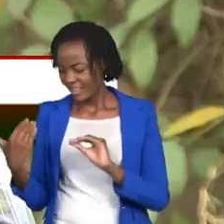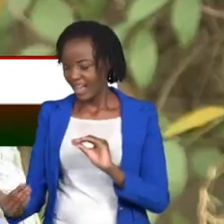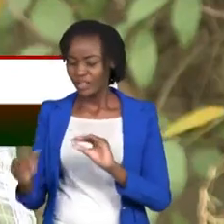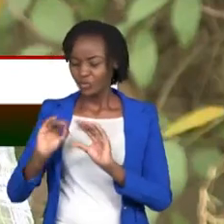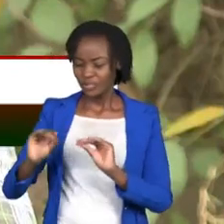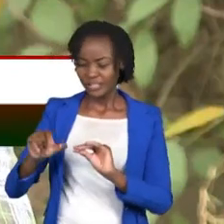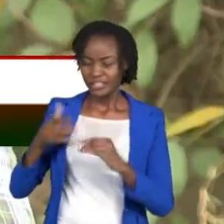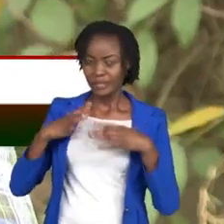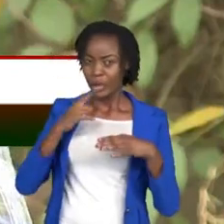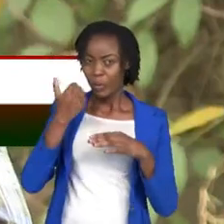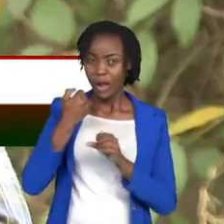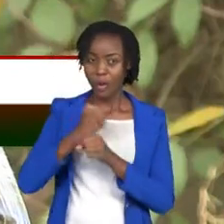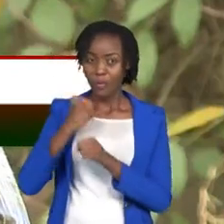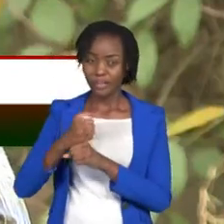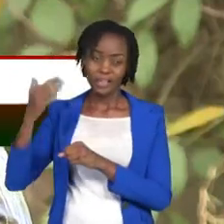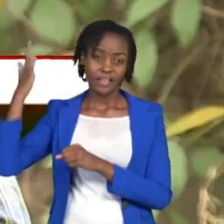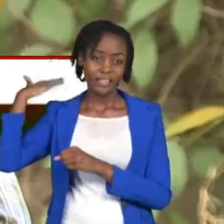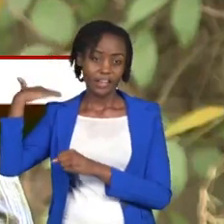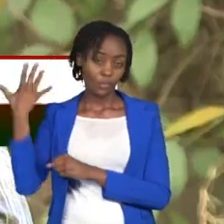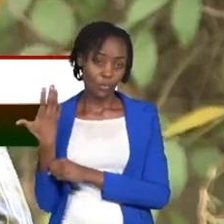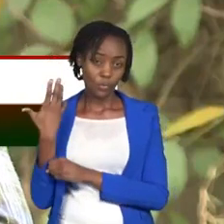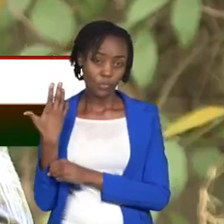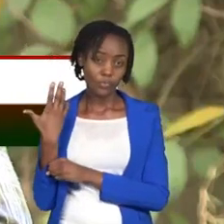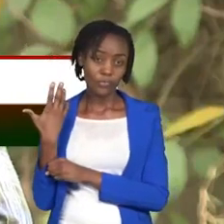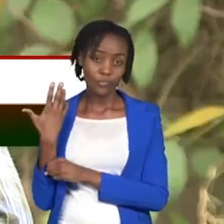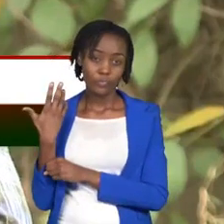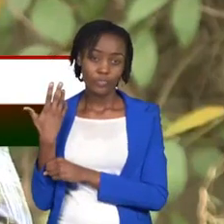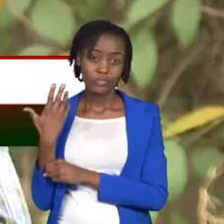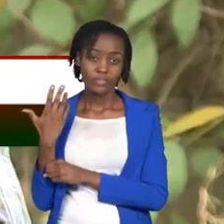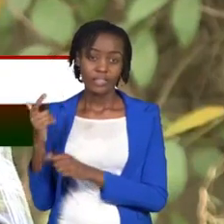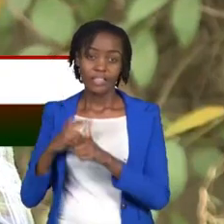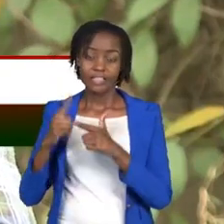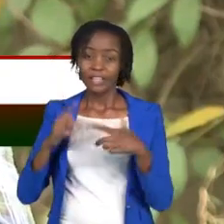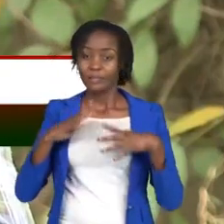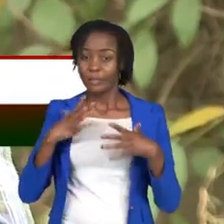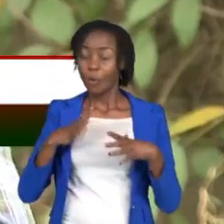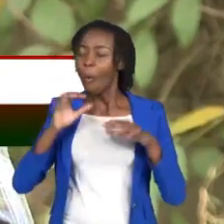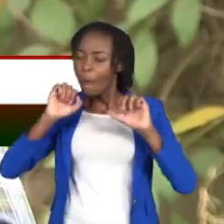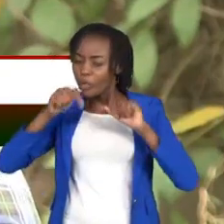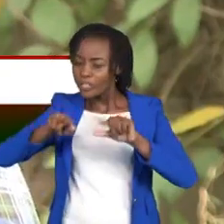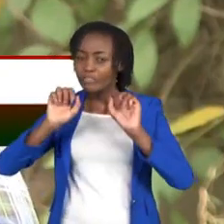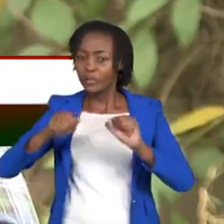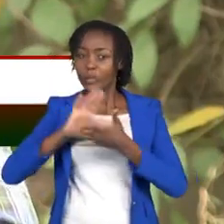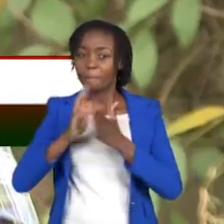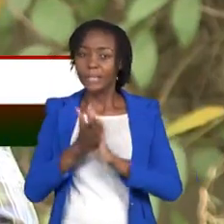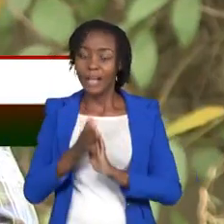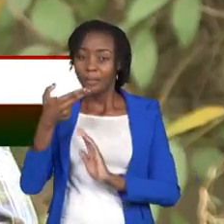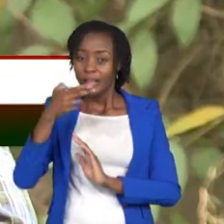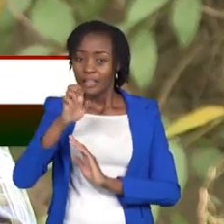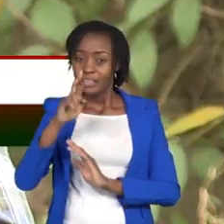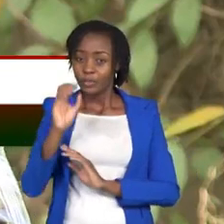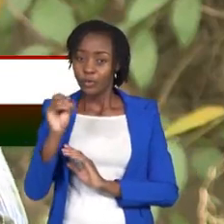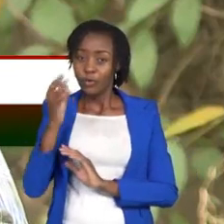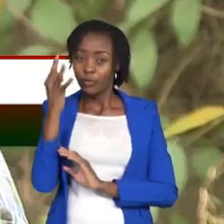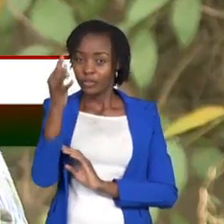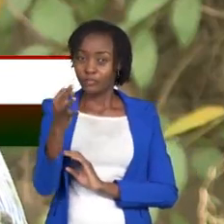people who did things in the past, and to borrow from what Eugene has said, things who we can be the heroes for the future,